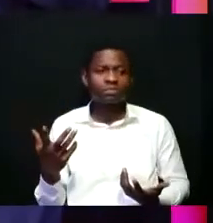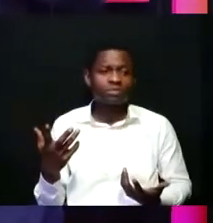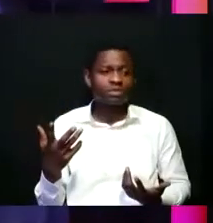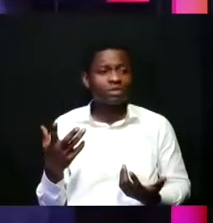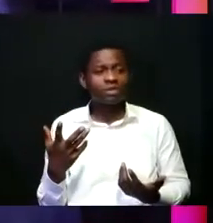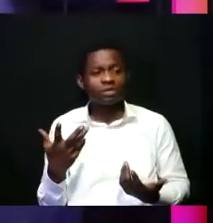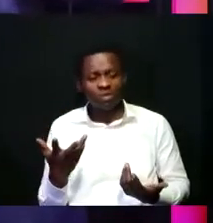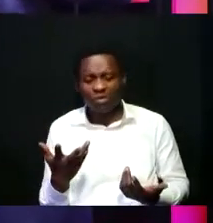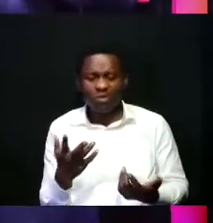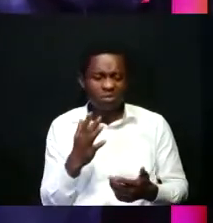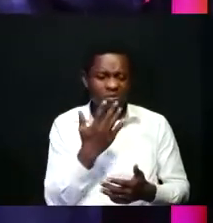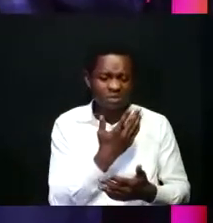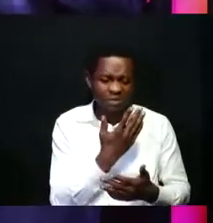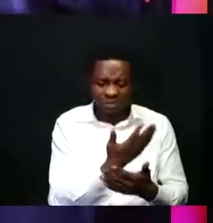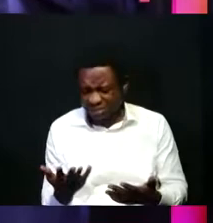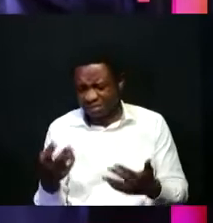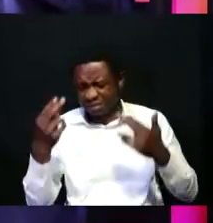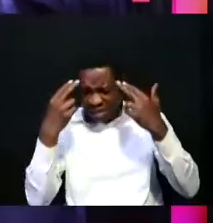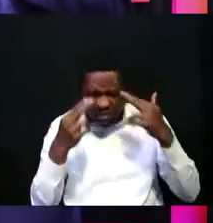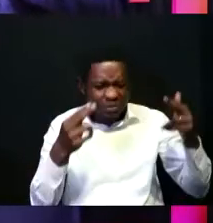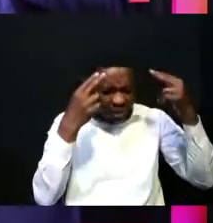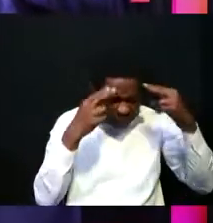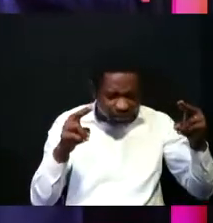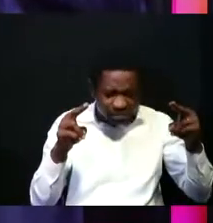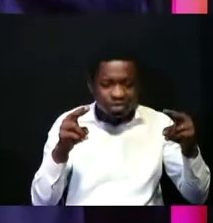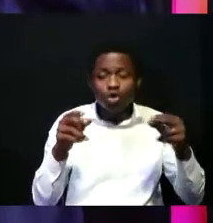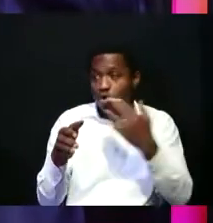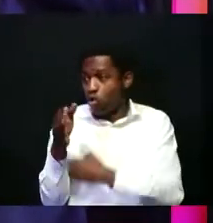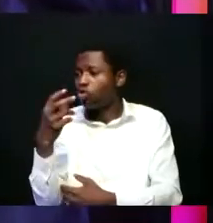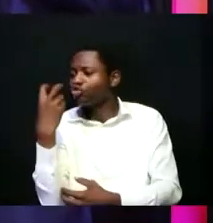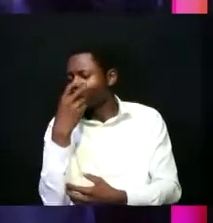through circumstances like Job's